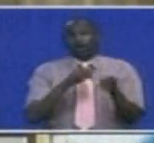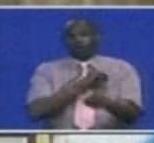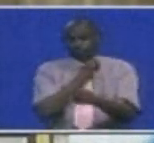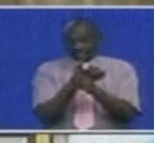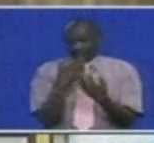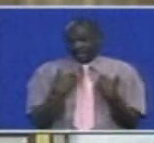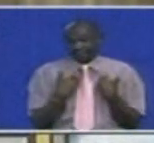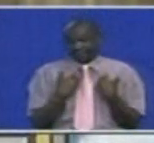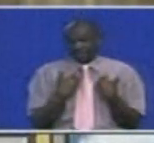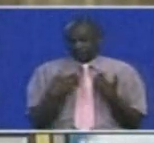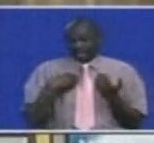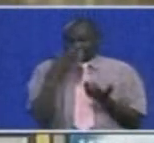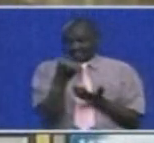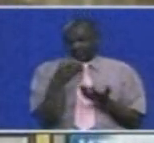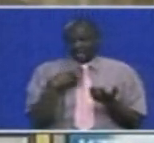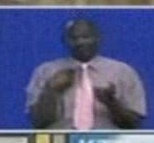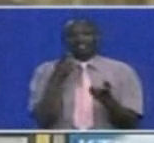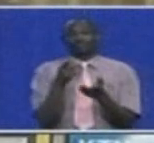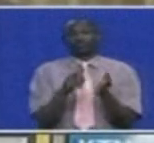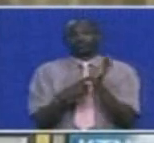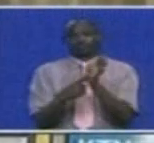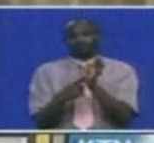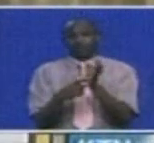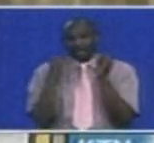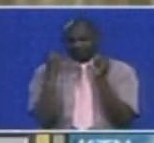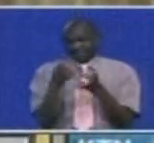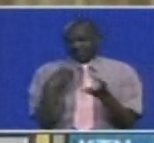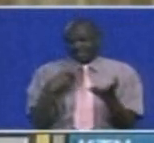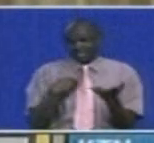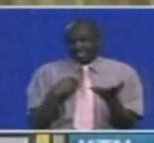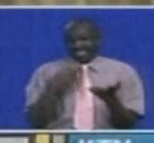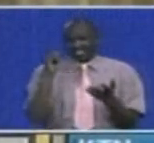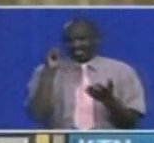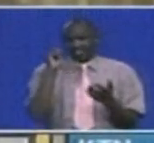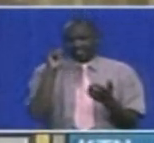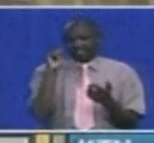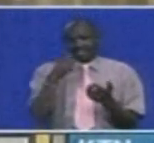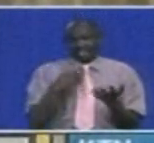securities. And the act was passed. The amendments, the